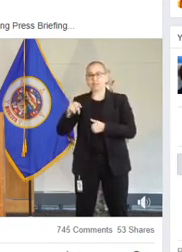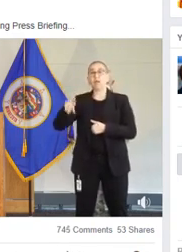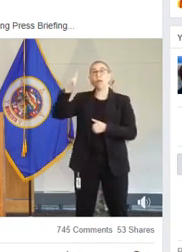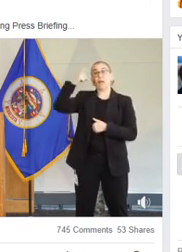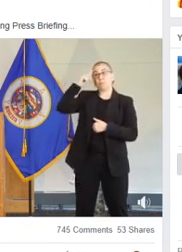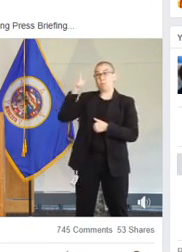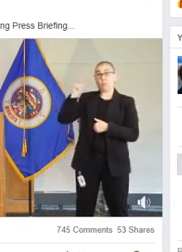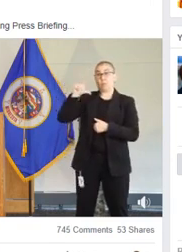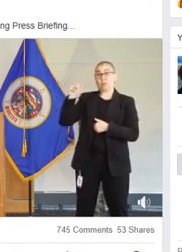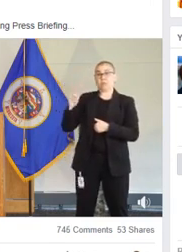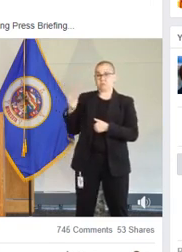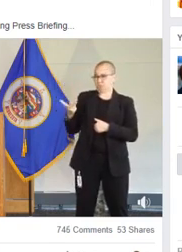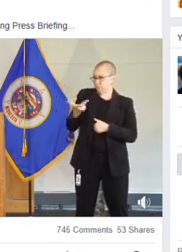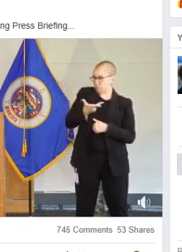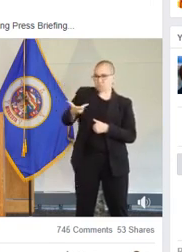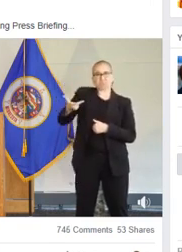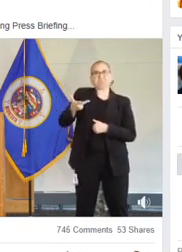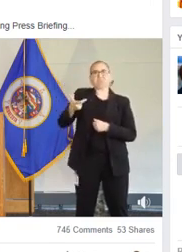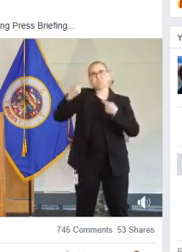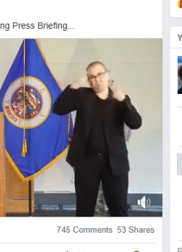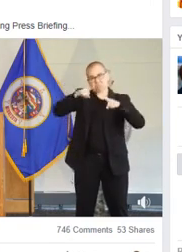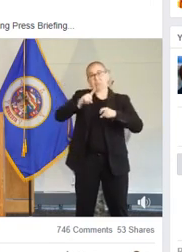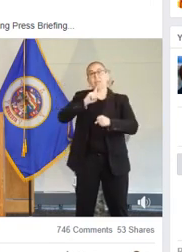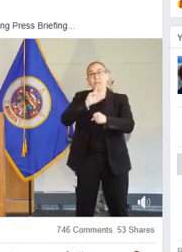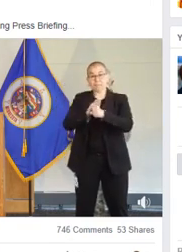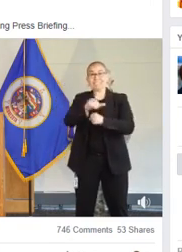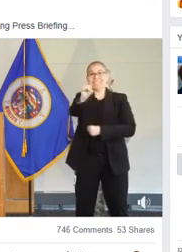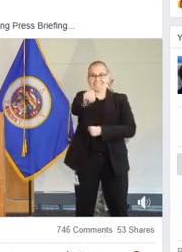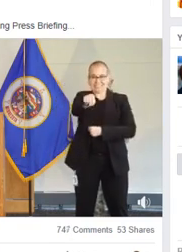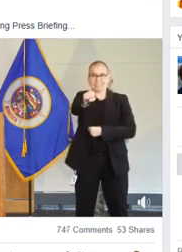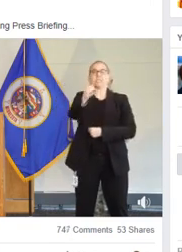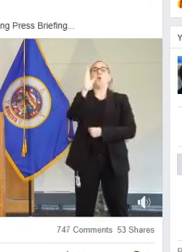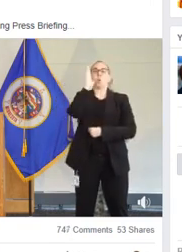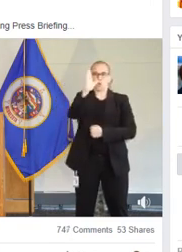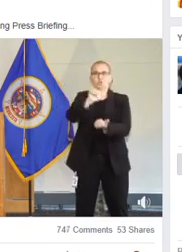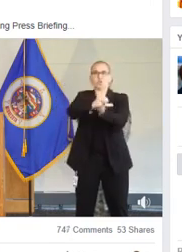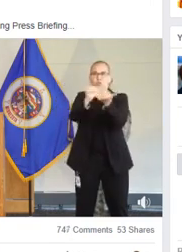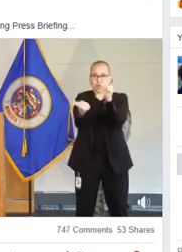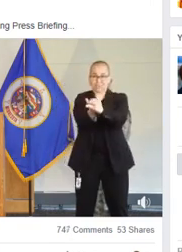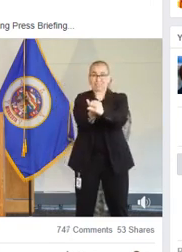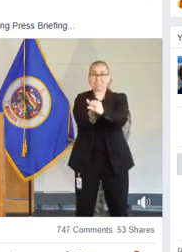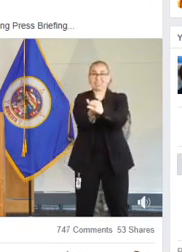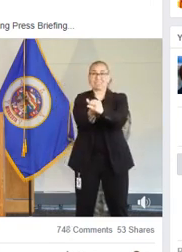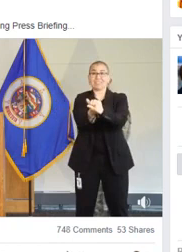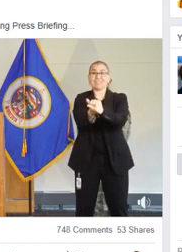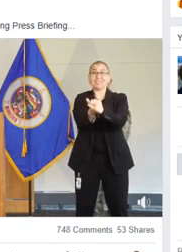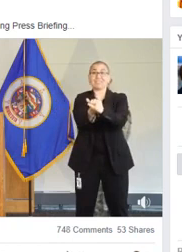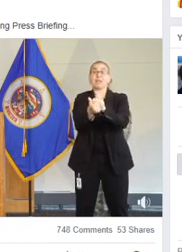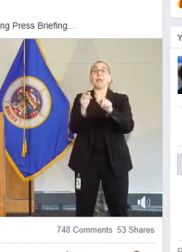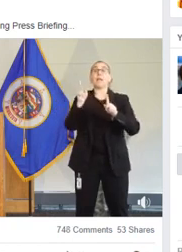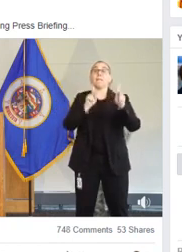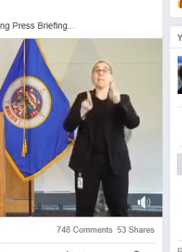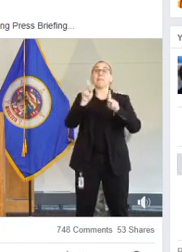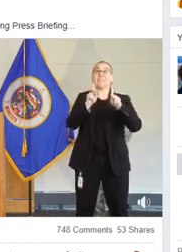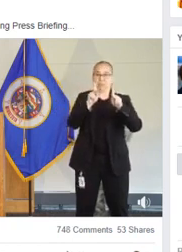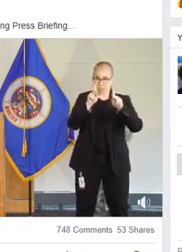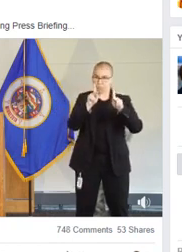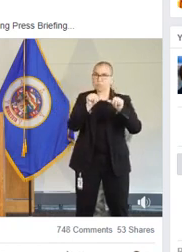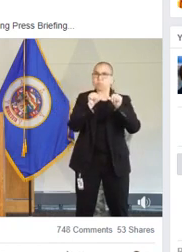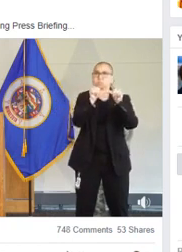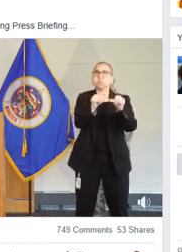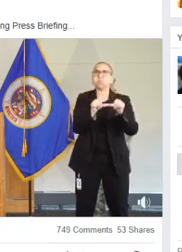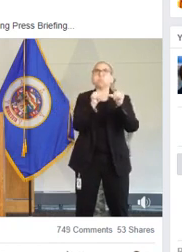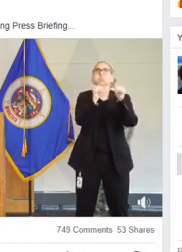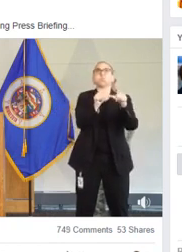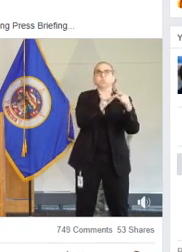with many legislators who feel the exact same way. People in the philanthropic community feel the exact same way. So I think we're going to do some real